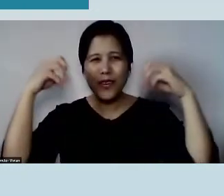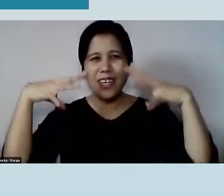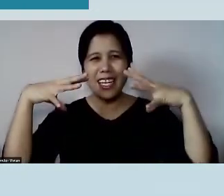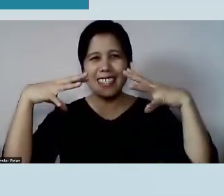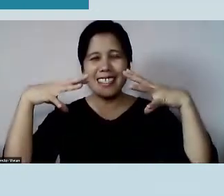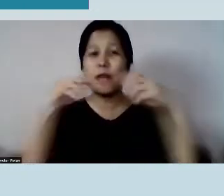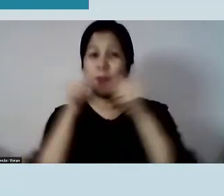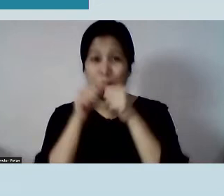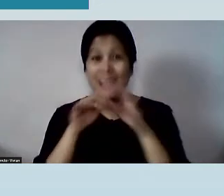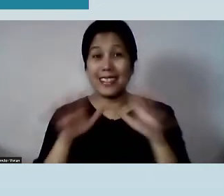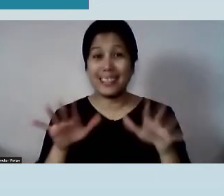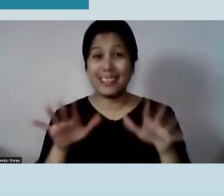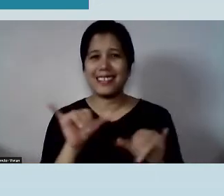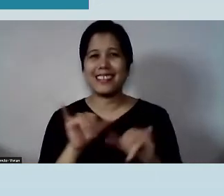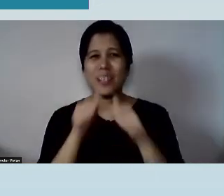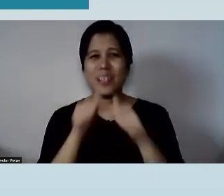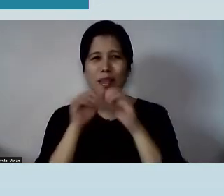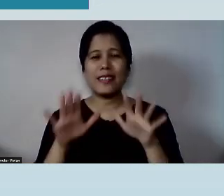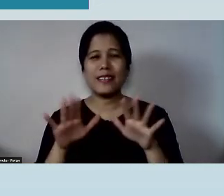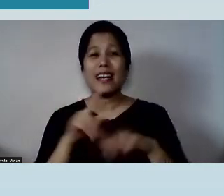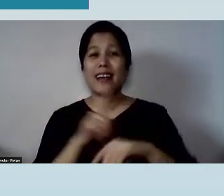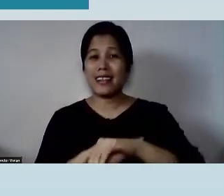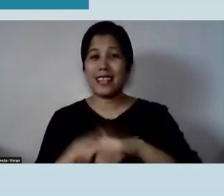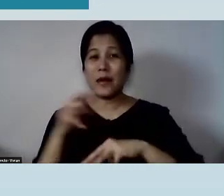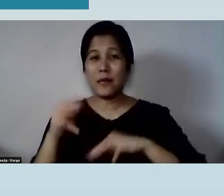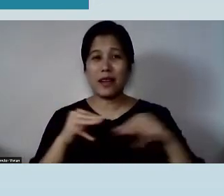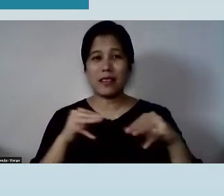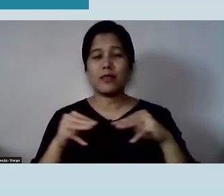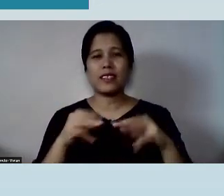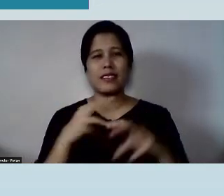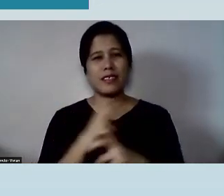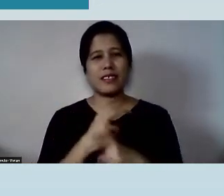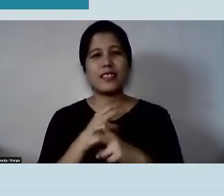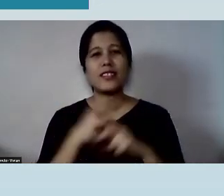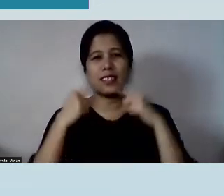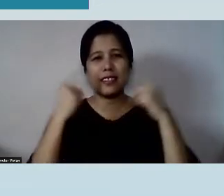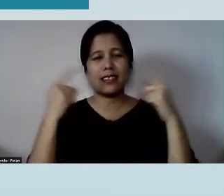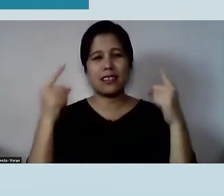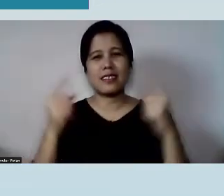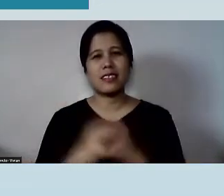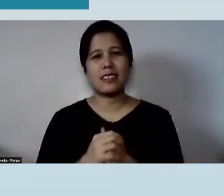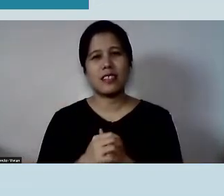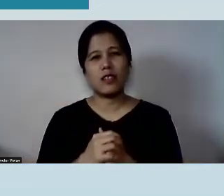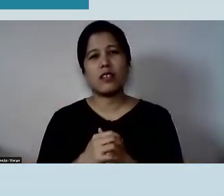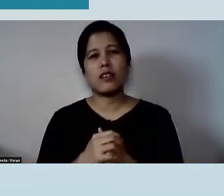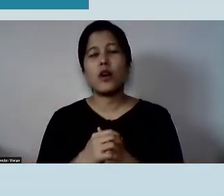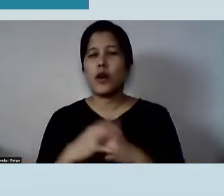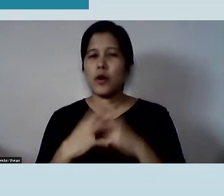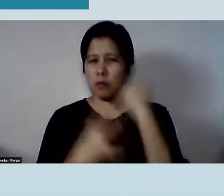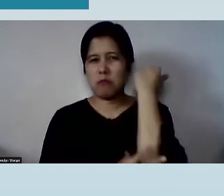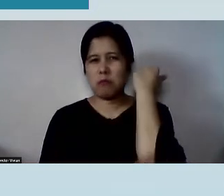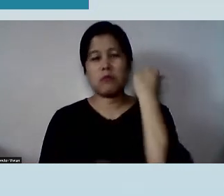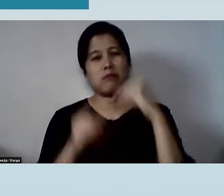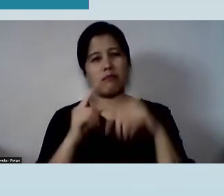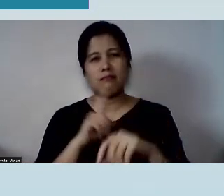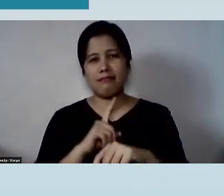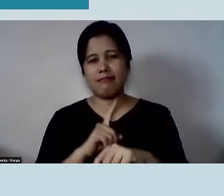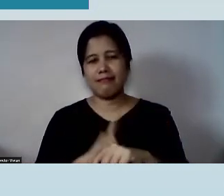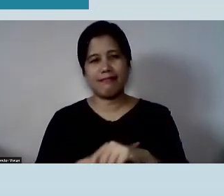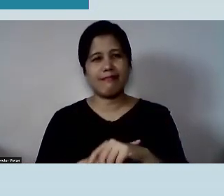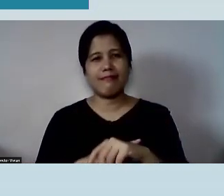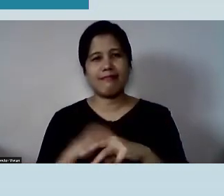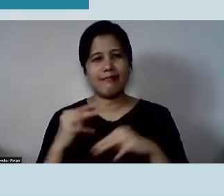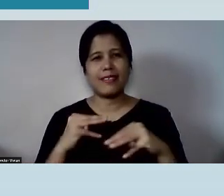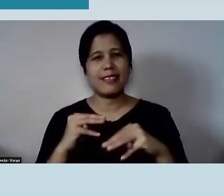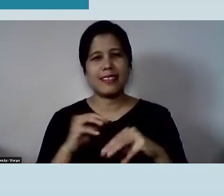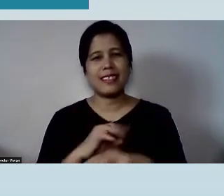tayo ng blessings ngayon. Time management is critical to success. Punishing students for poor time management is not an effective technique.